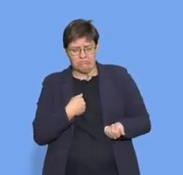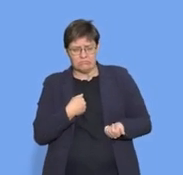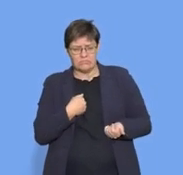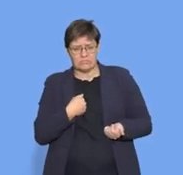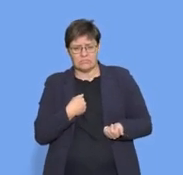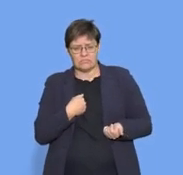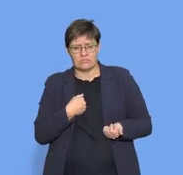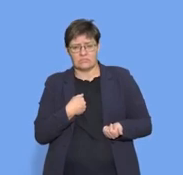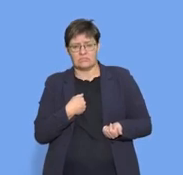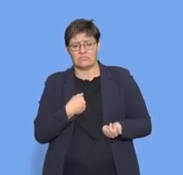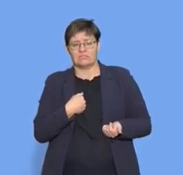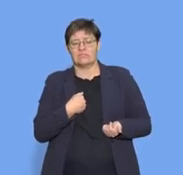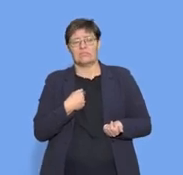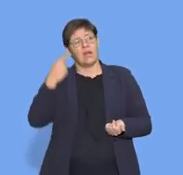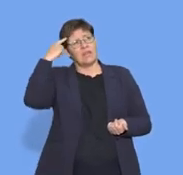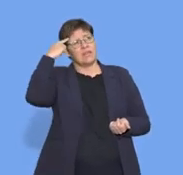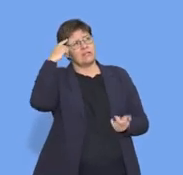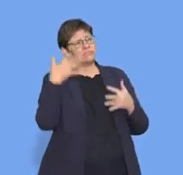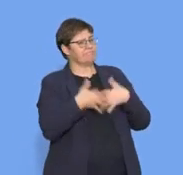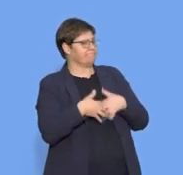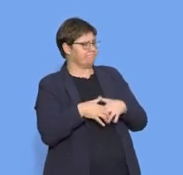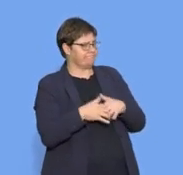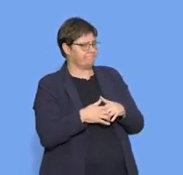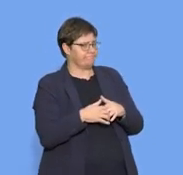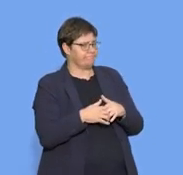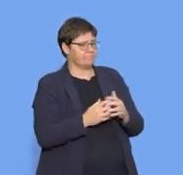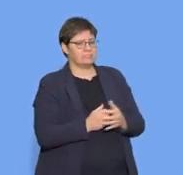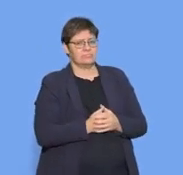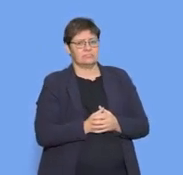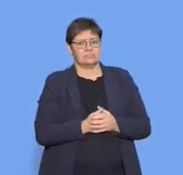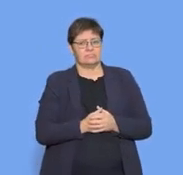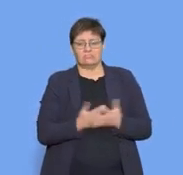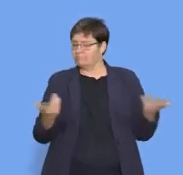dimensions are? I'm going to ask you to sit and think about that for a minute.